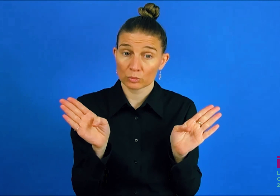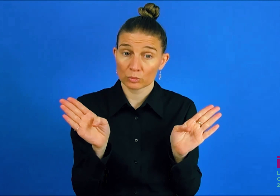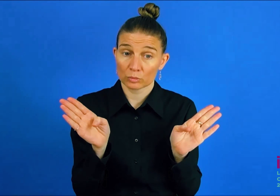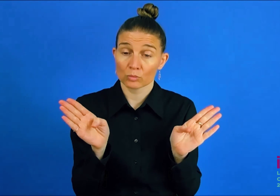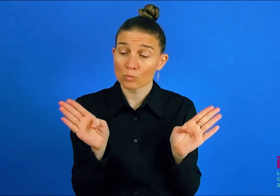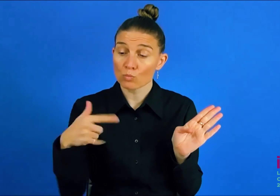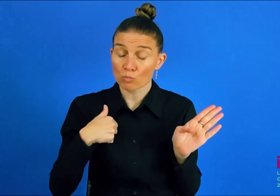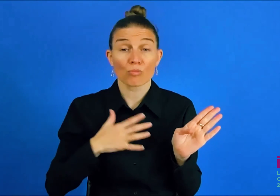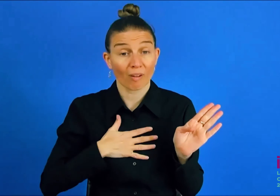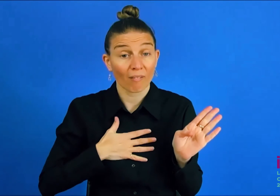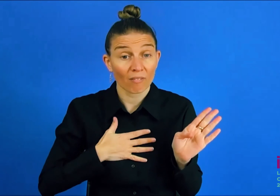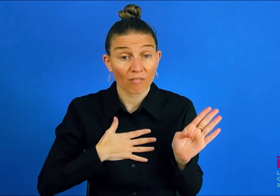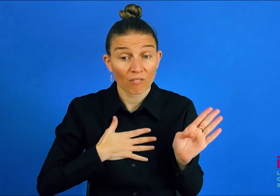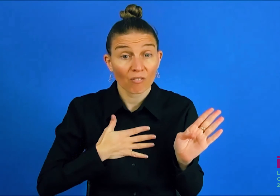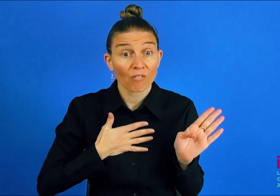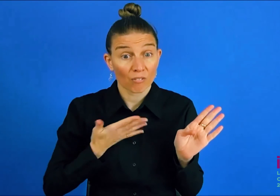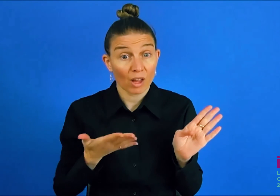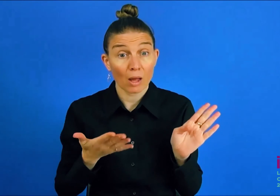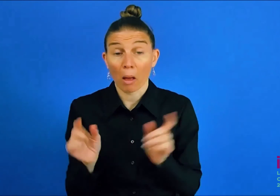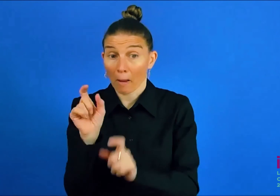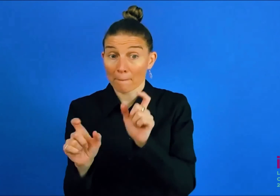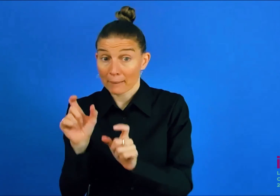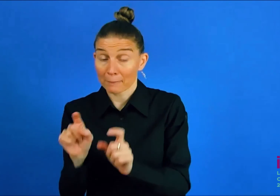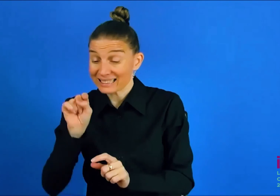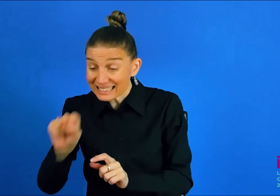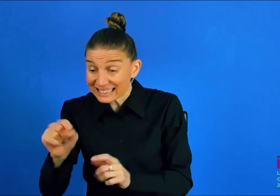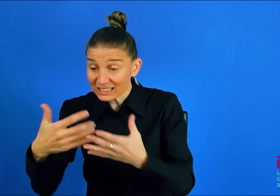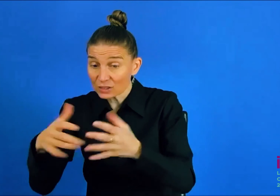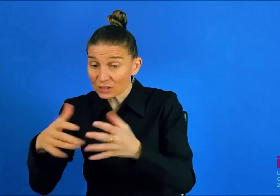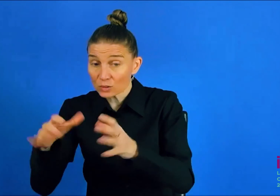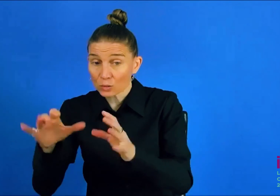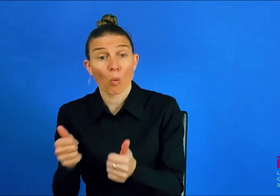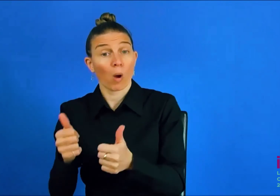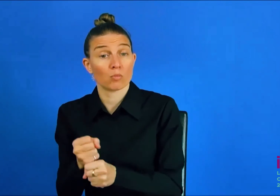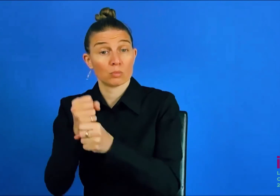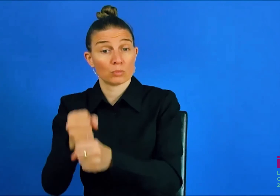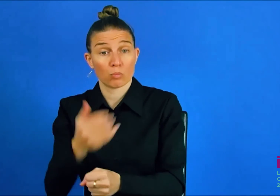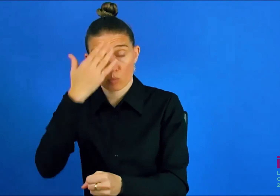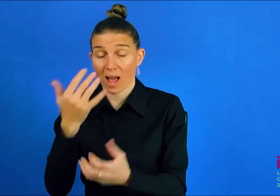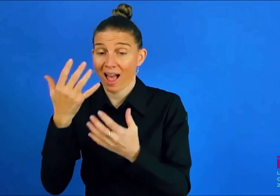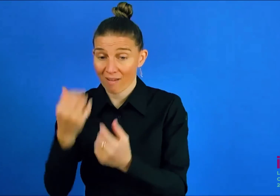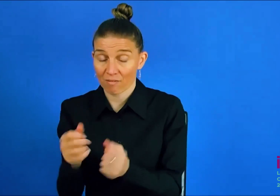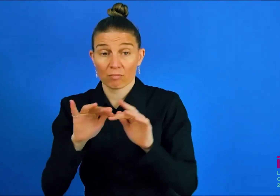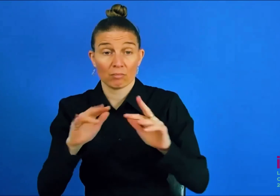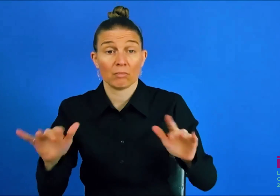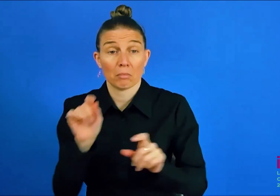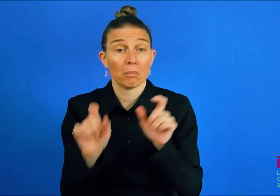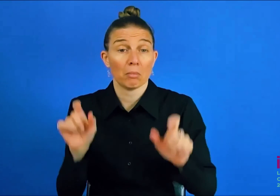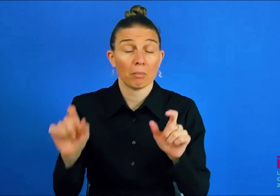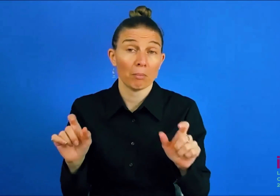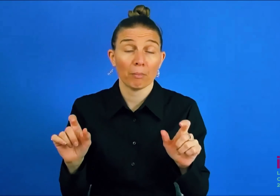who are following this group are actually well represented when it comes to the discussion